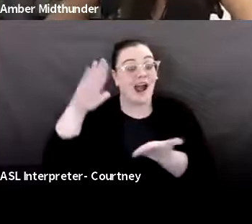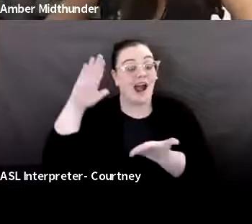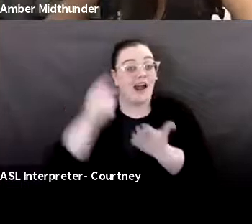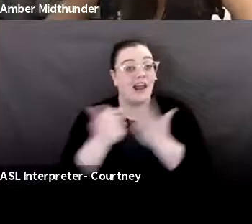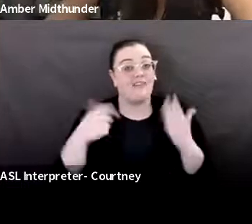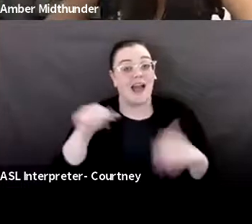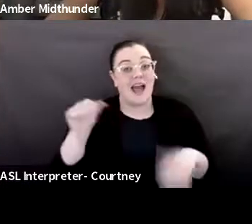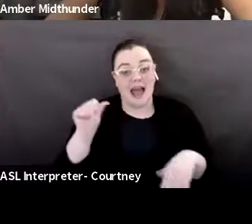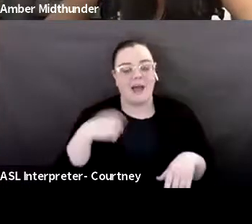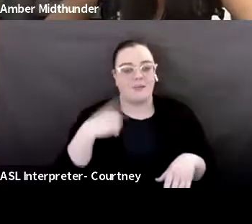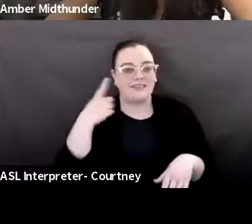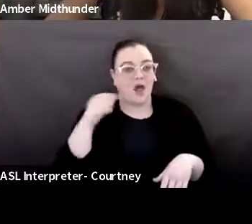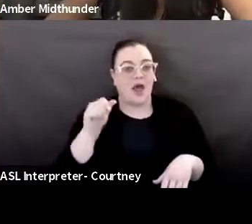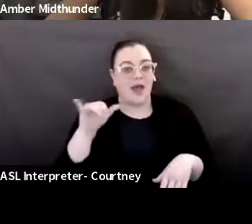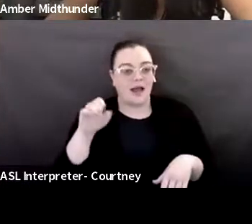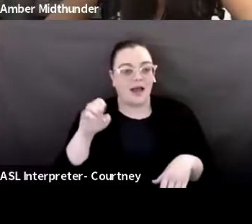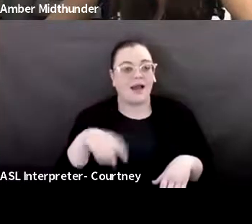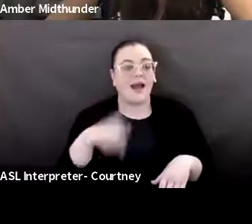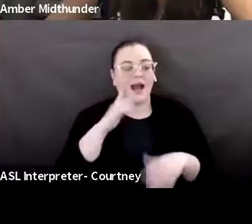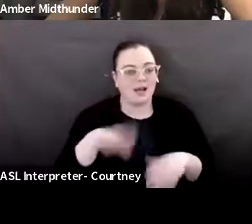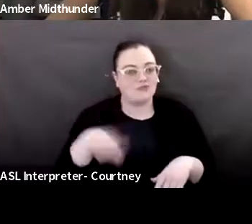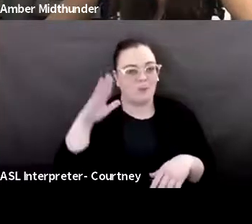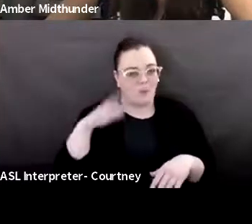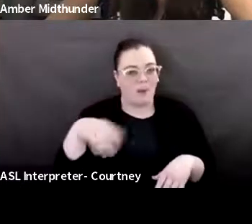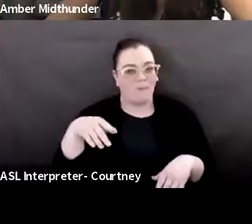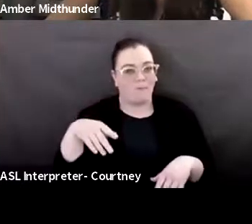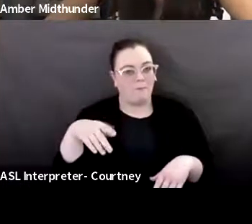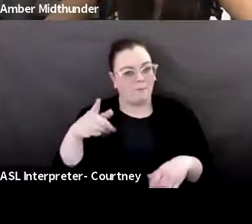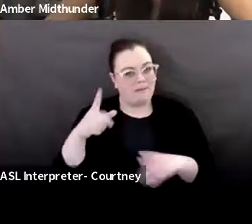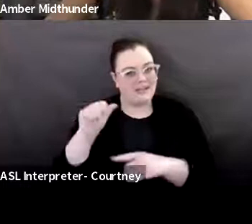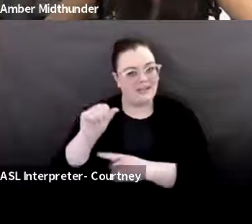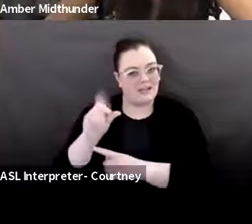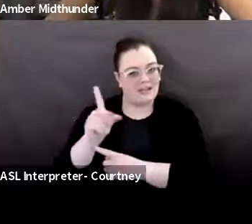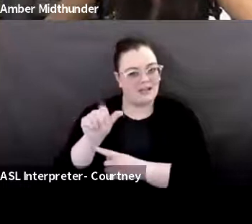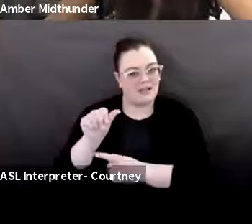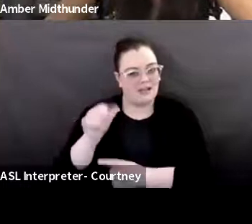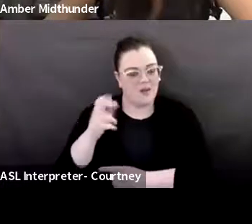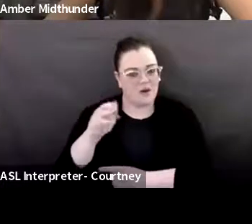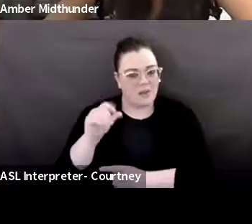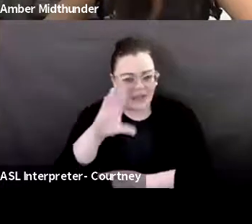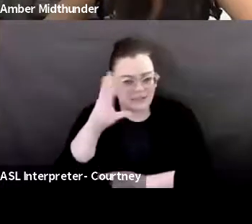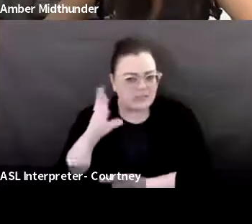I too. I grew up in Idabel, Oklahoma. And so I didn't have a diphthong. I didn't know what a diphthong was.